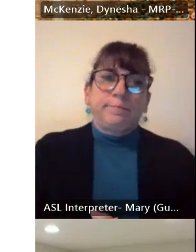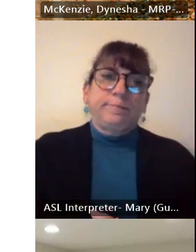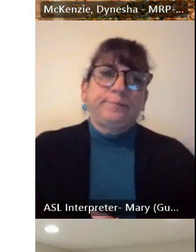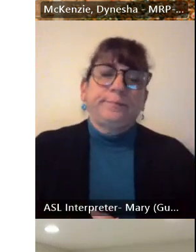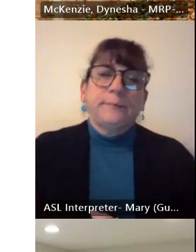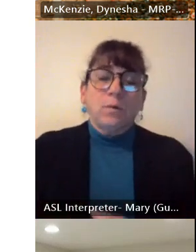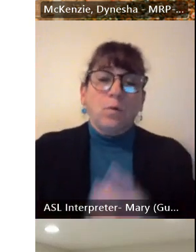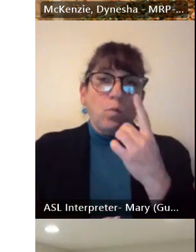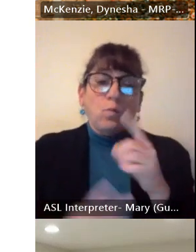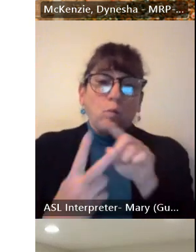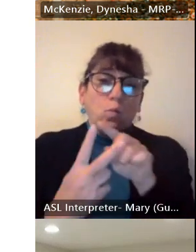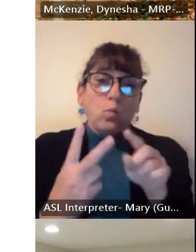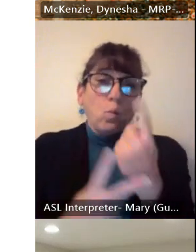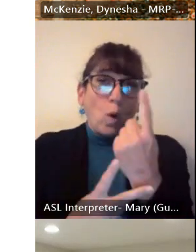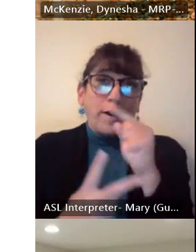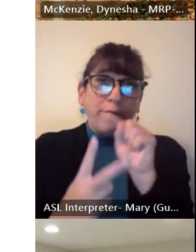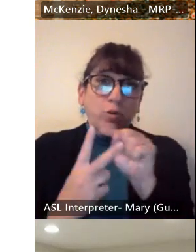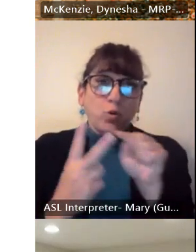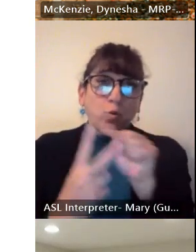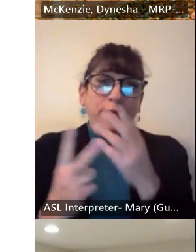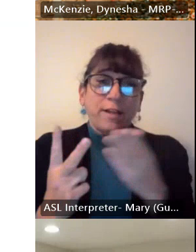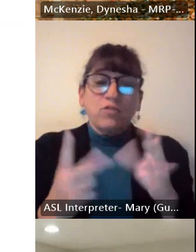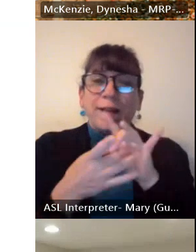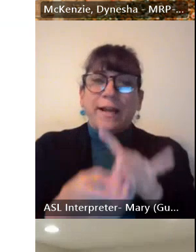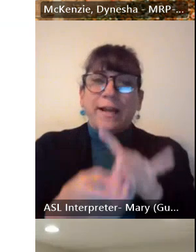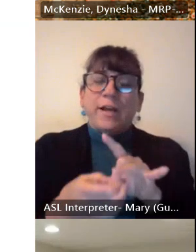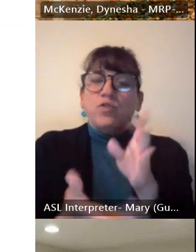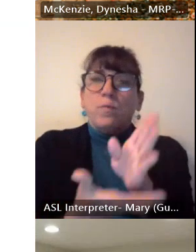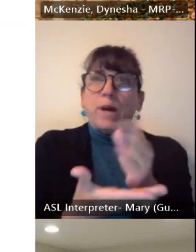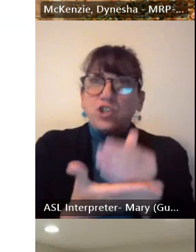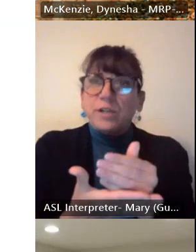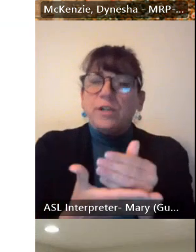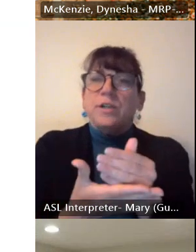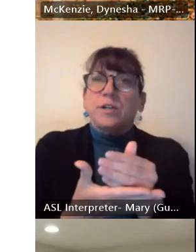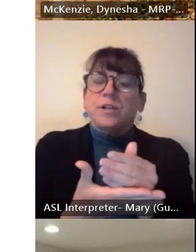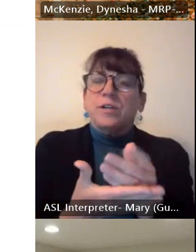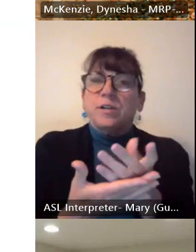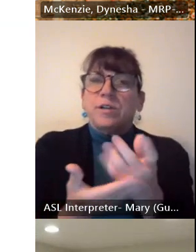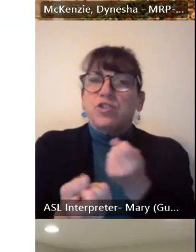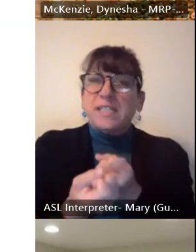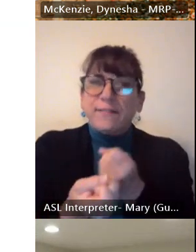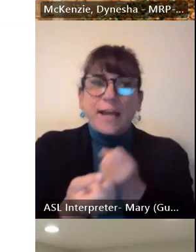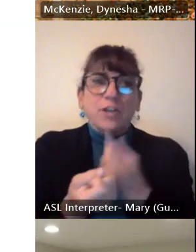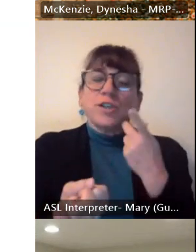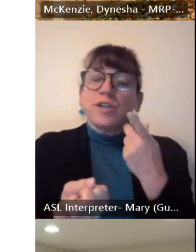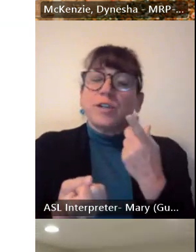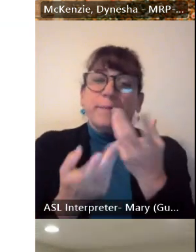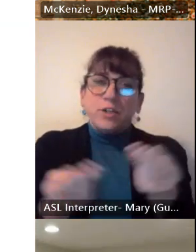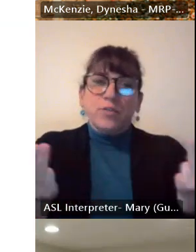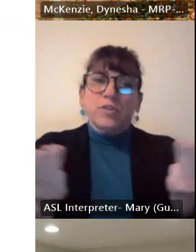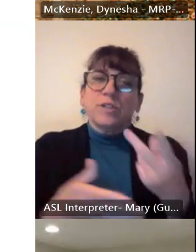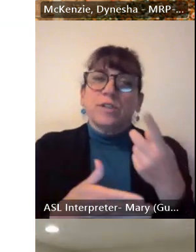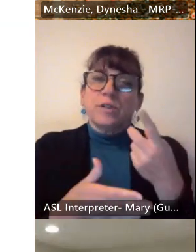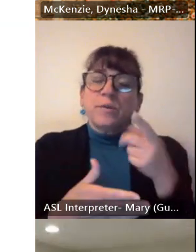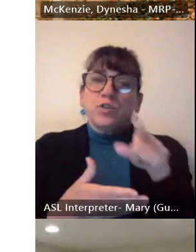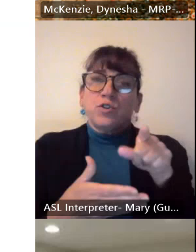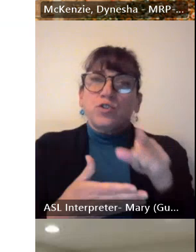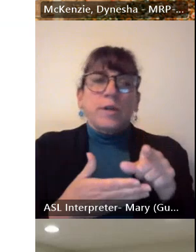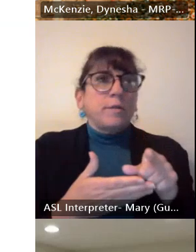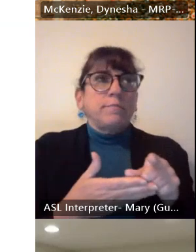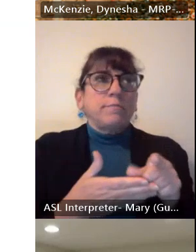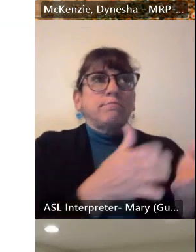One of 2 things related to budget justification materials about which you should consult your